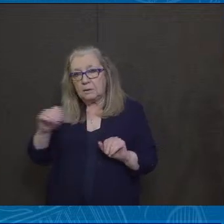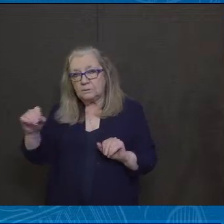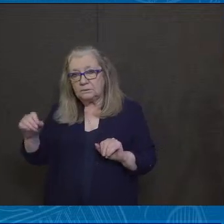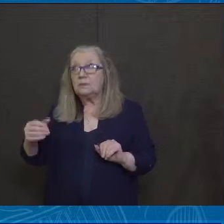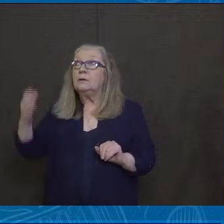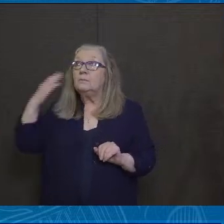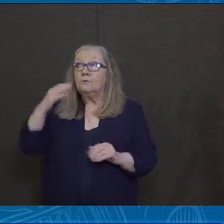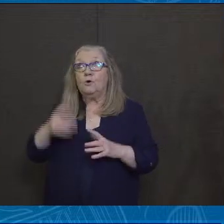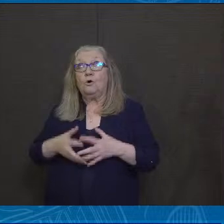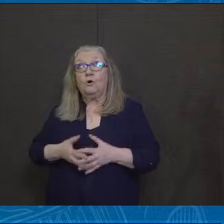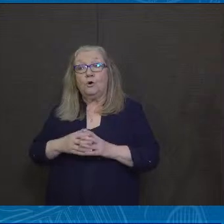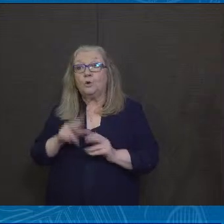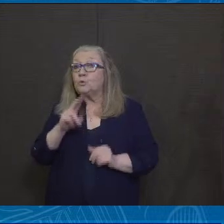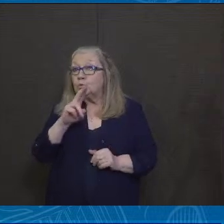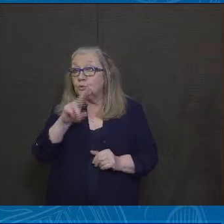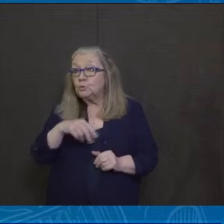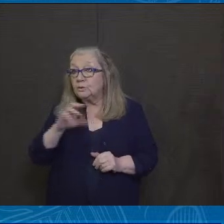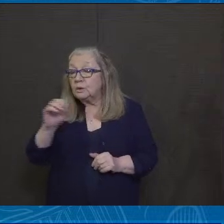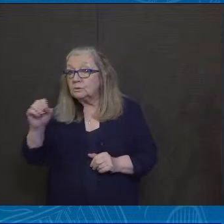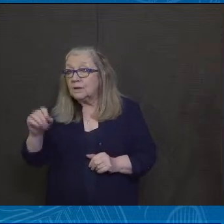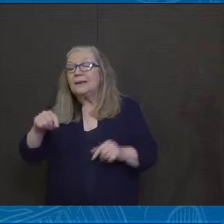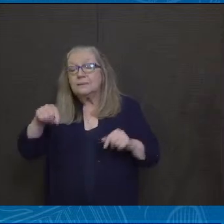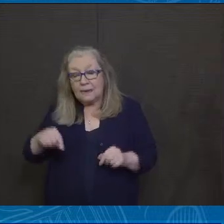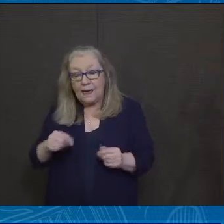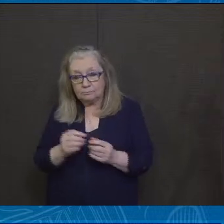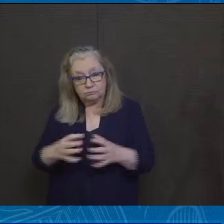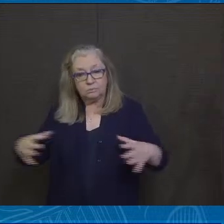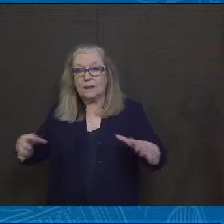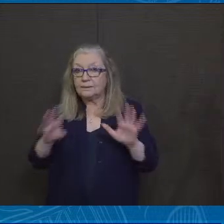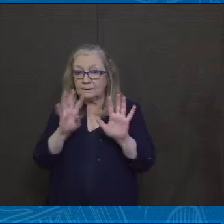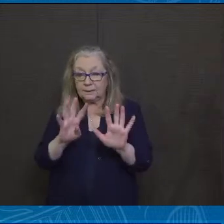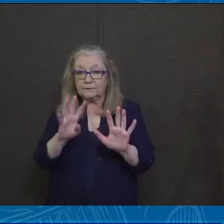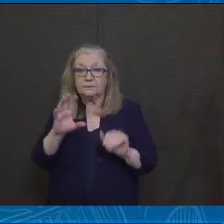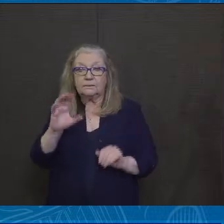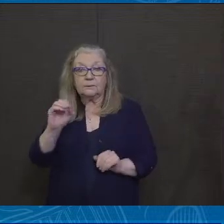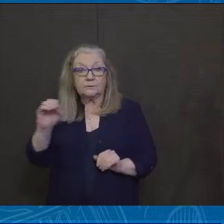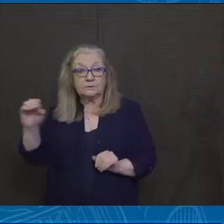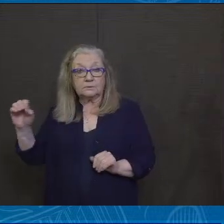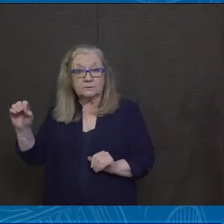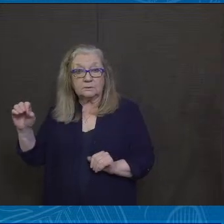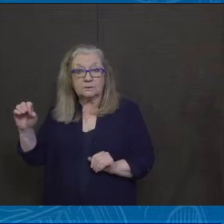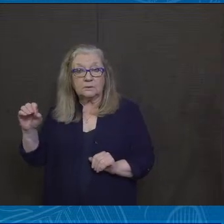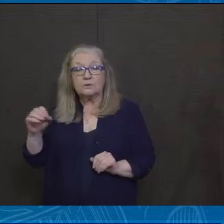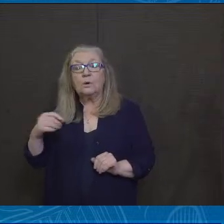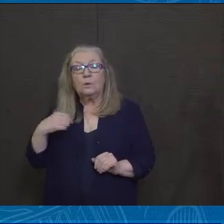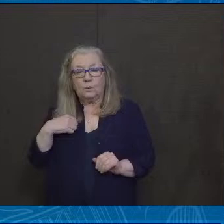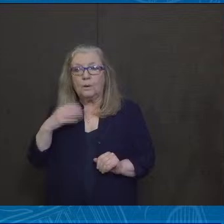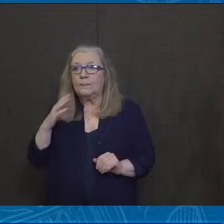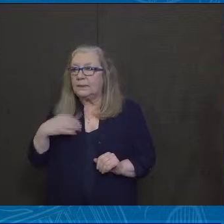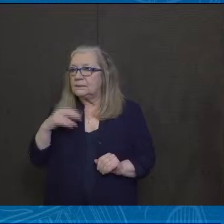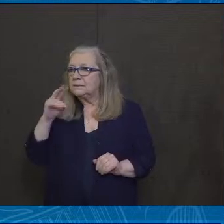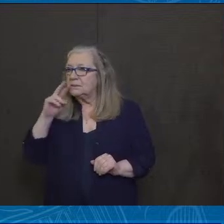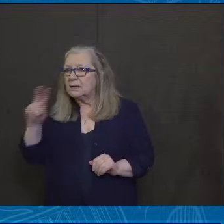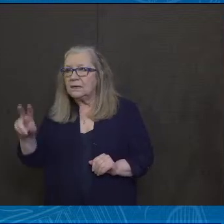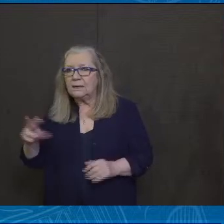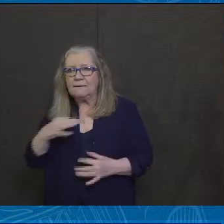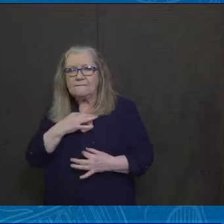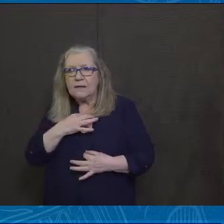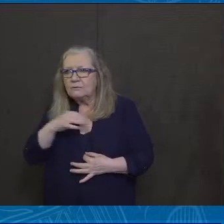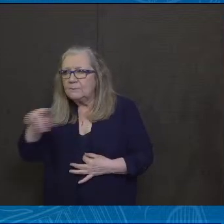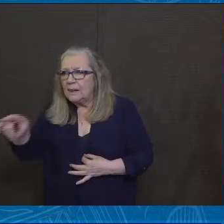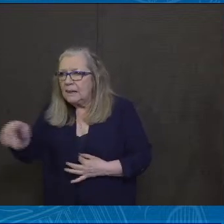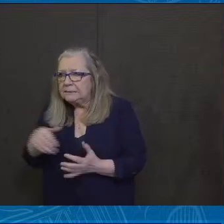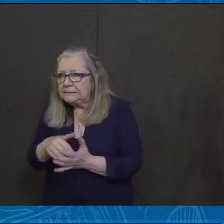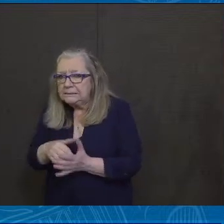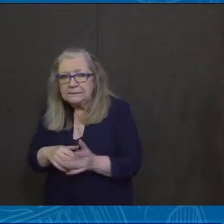it's 9,000 women. Now, we have been able to reach the most vulnerable in the